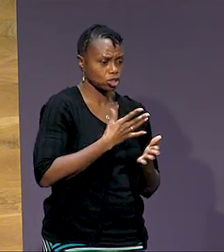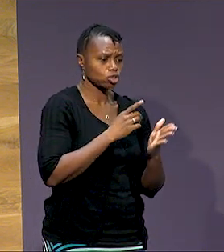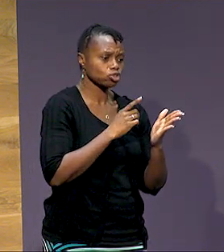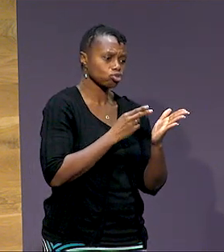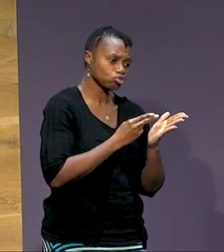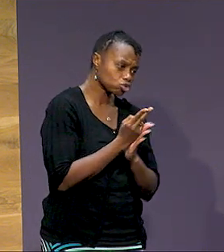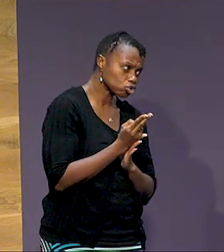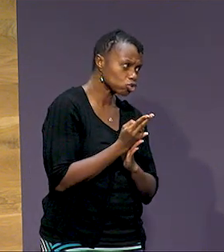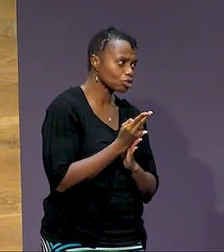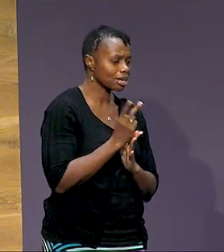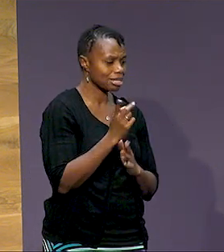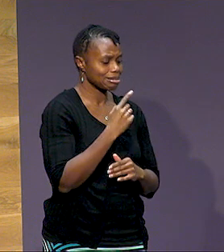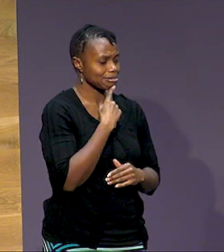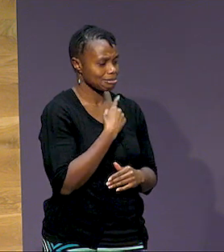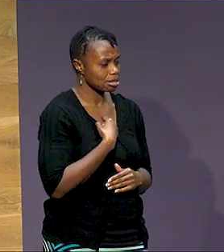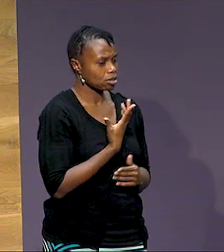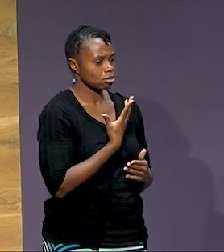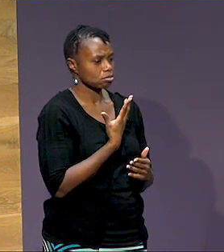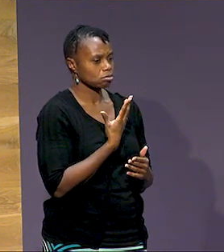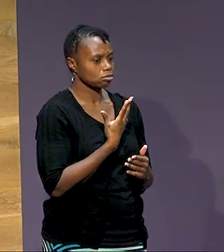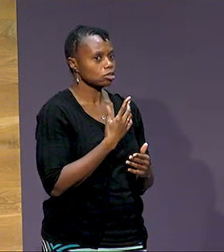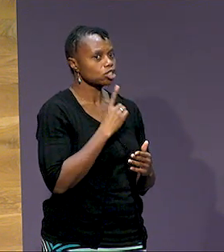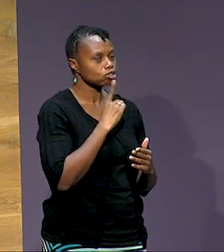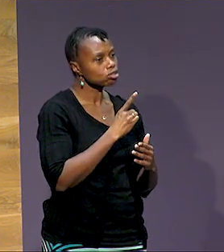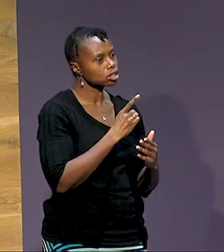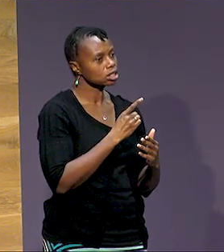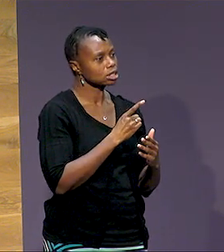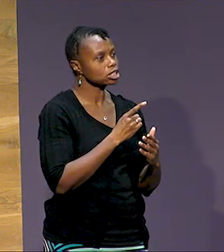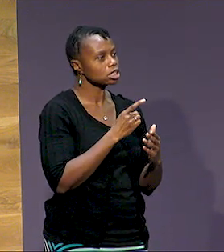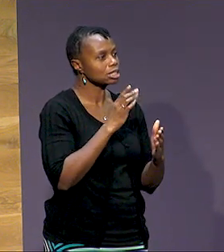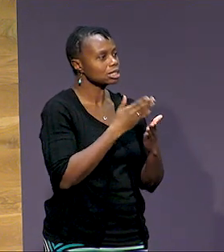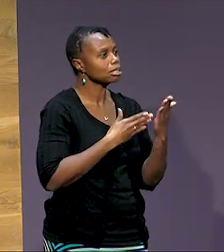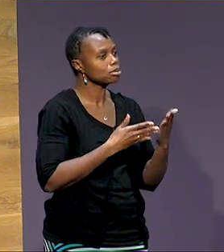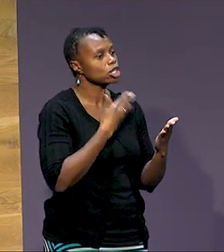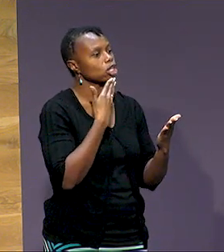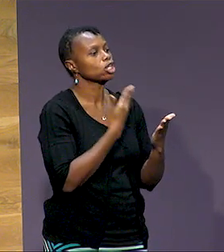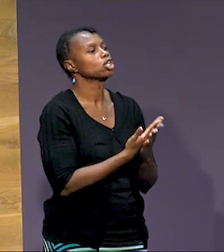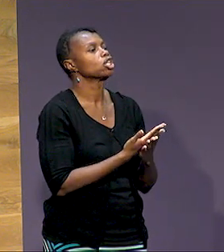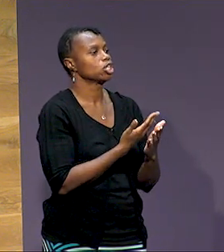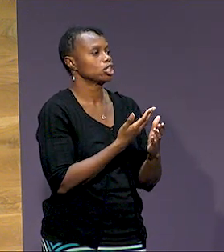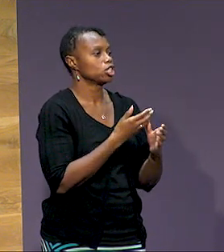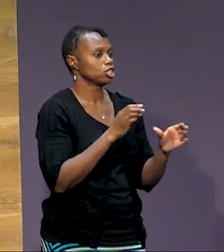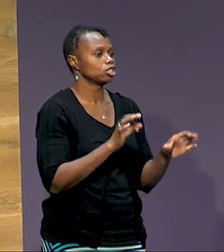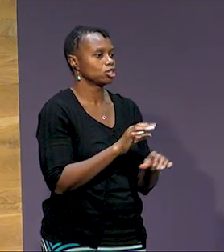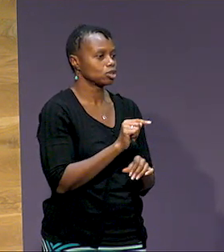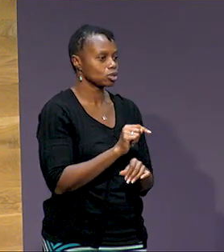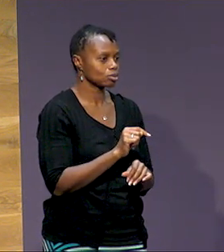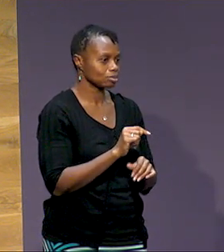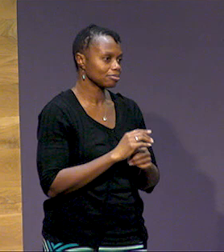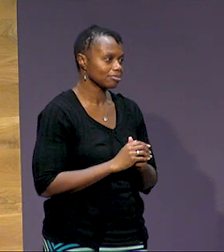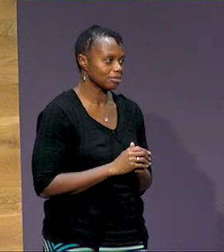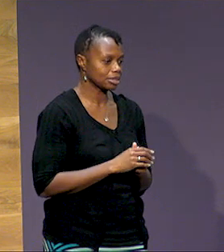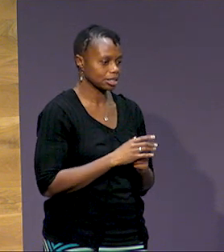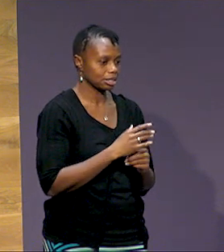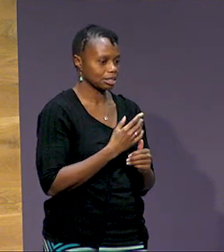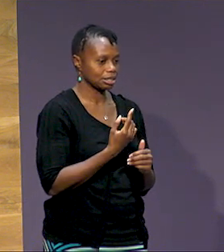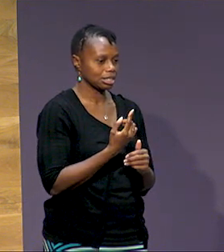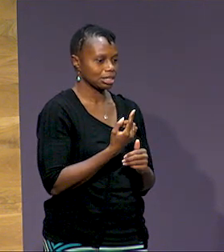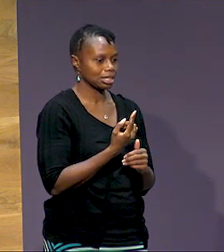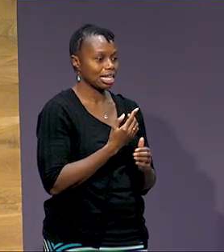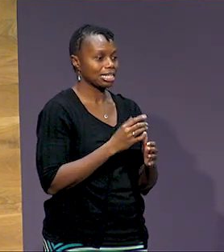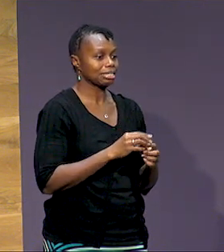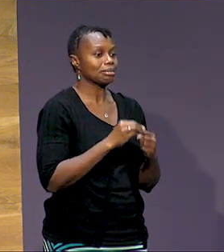doing something that's worth doing is really important, especially if you're someone who suffers from that sense of, I shouldn't be